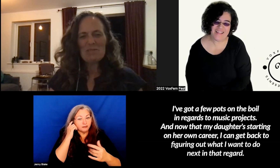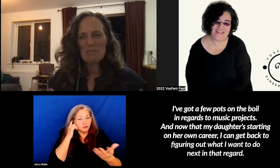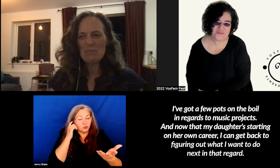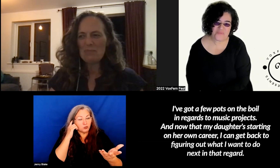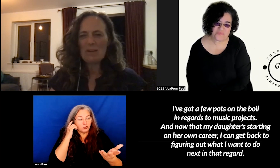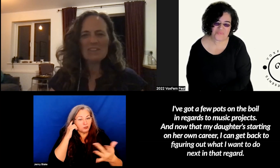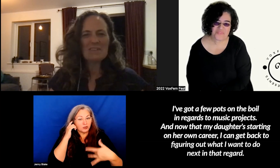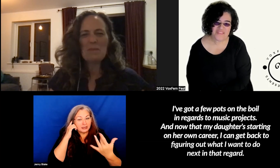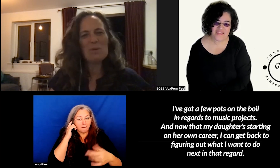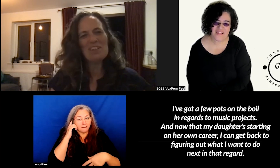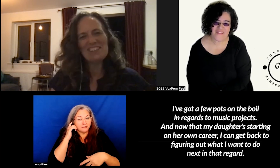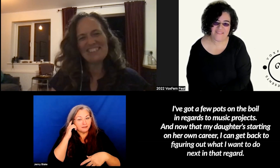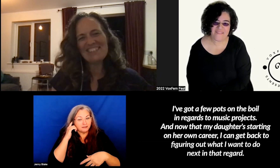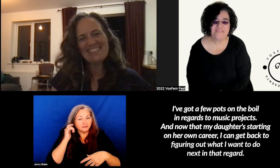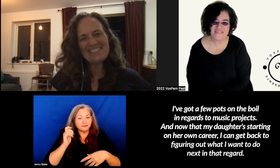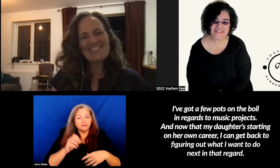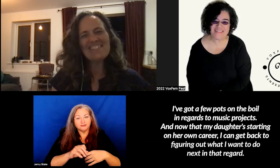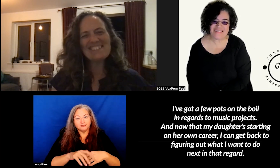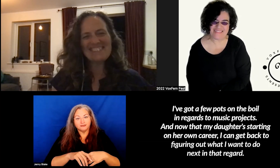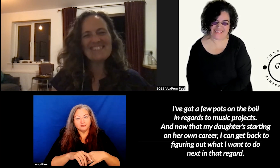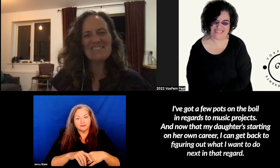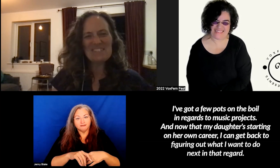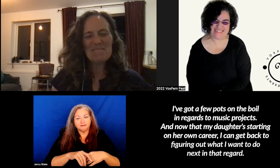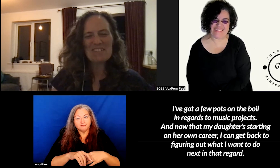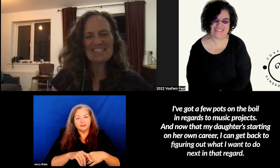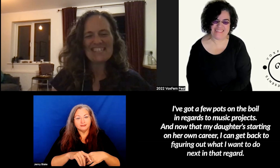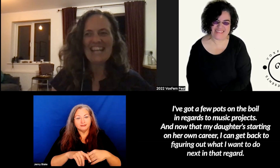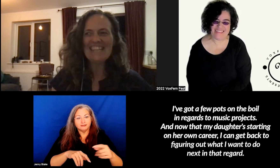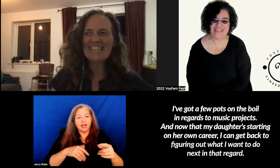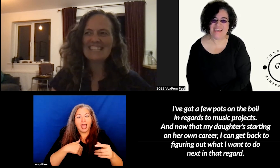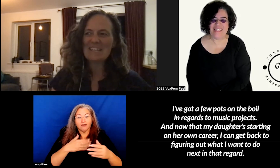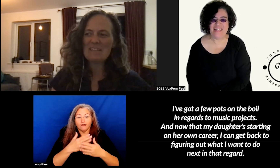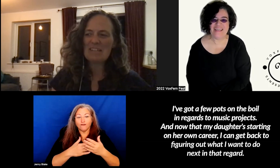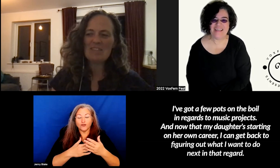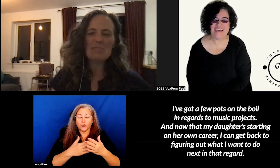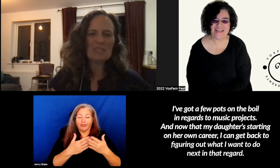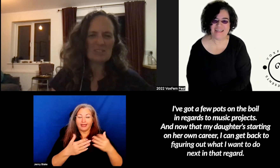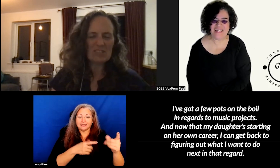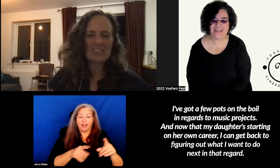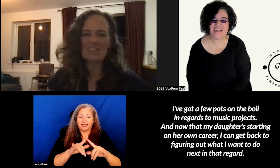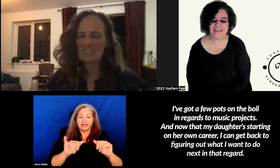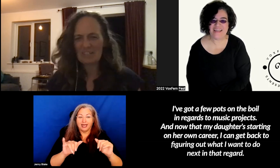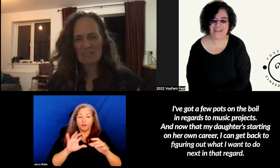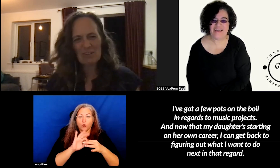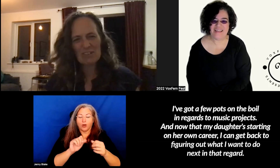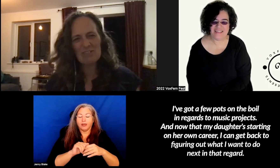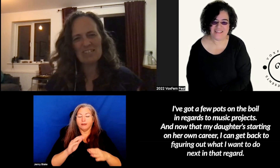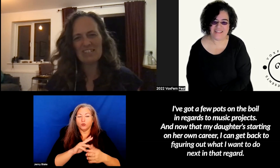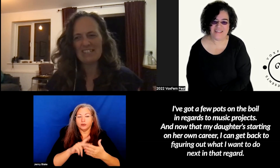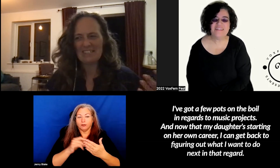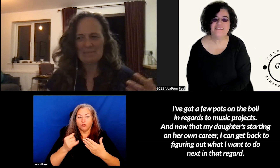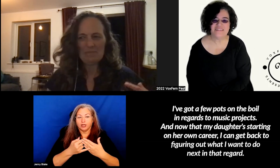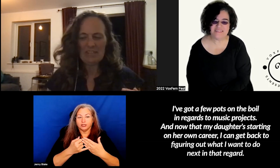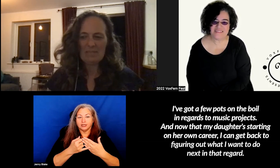few pots on the boil with regard to music projects. And that's now that my daughter's starting on her own